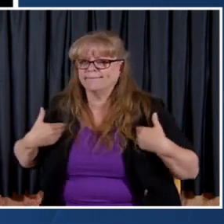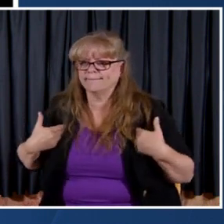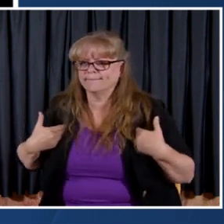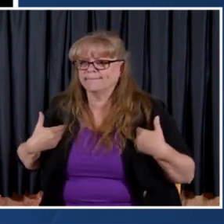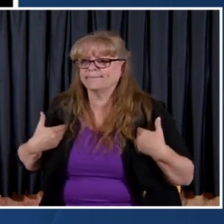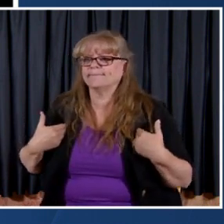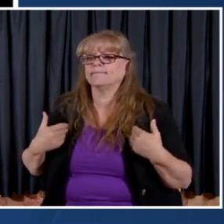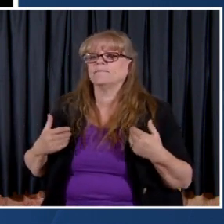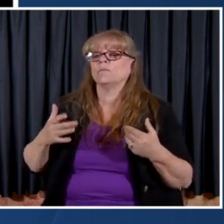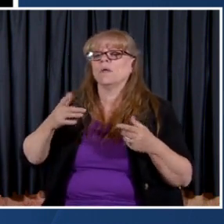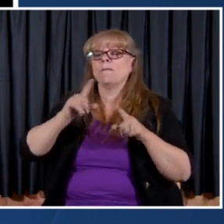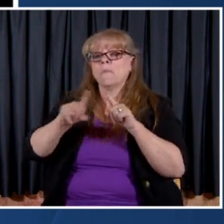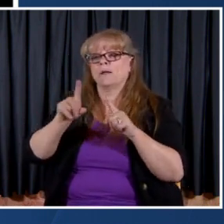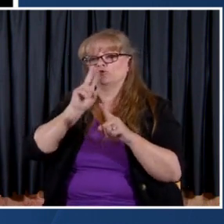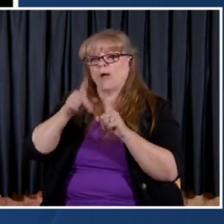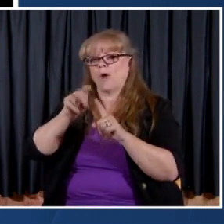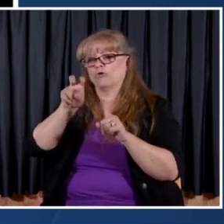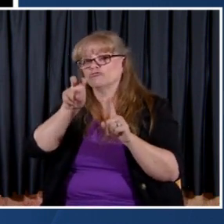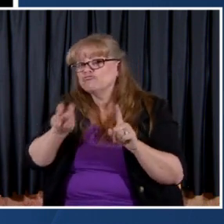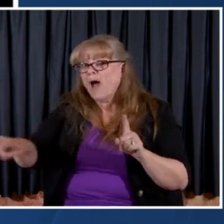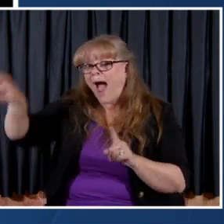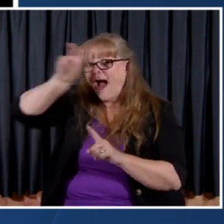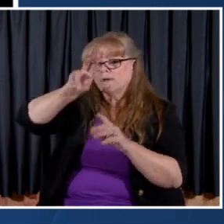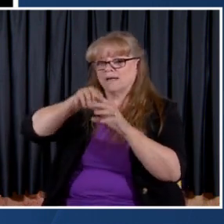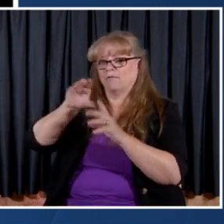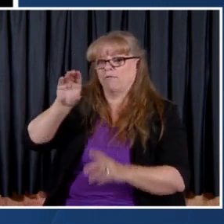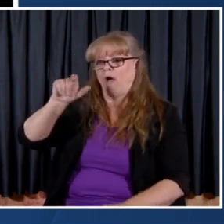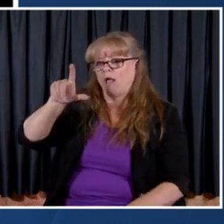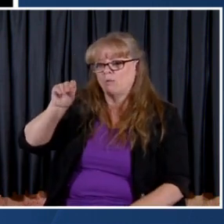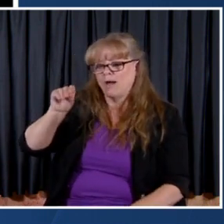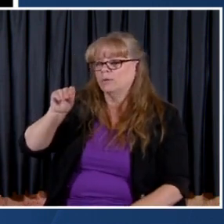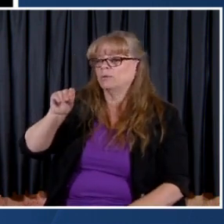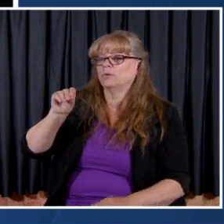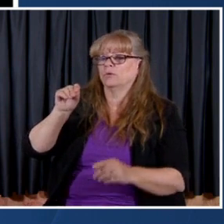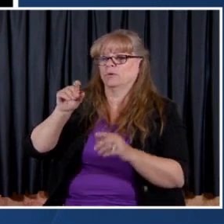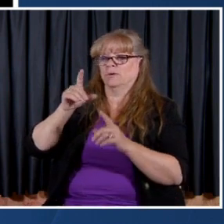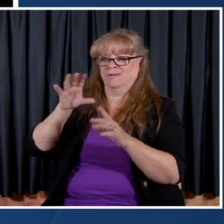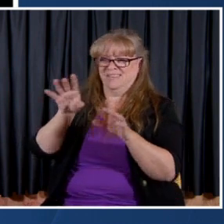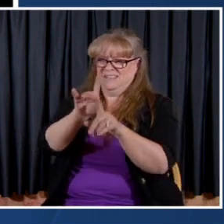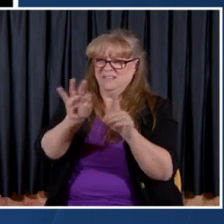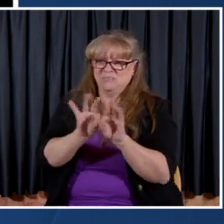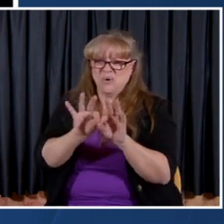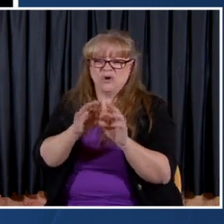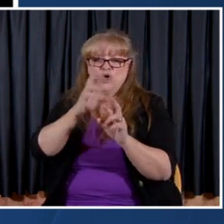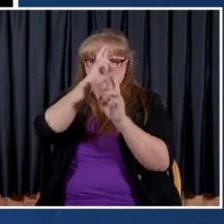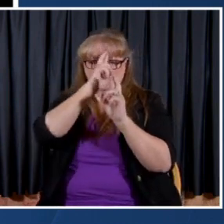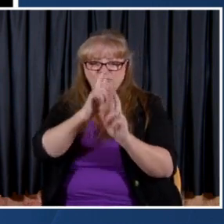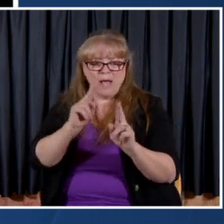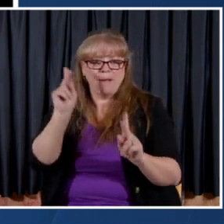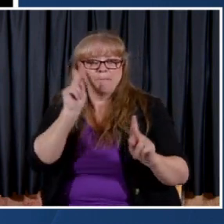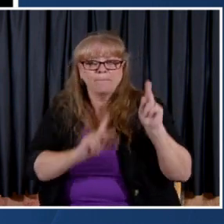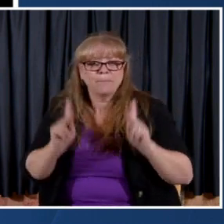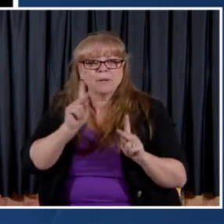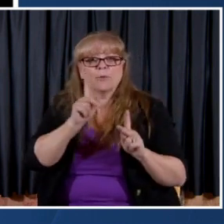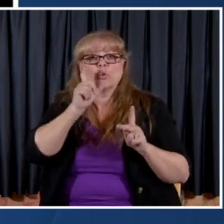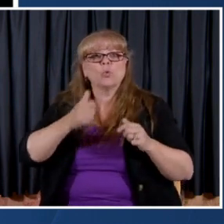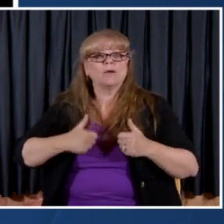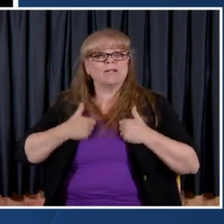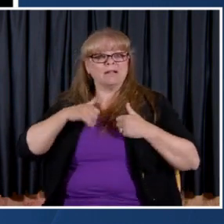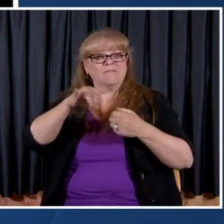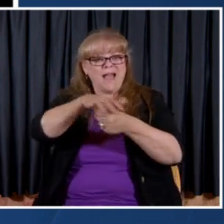that are impacted by visitation. I had a call with a number of commissioners today, including commissioners from Eagle and Garfield County, Mesa County,